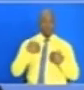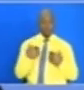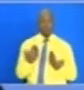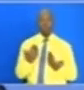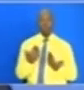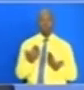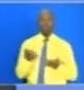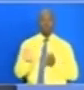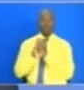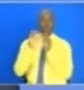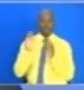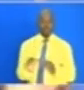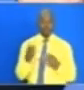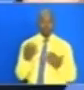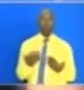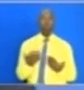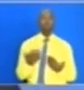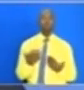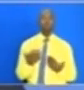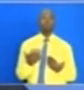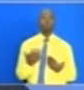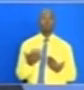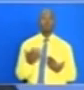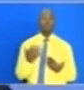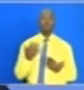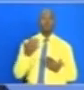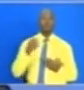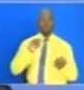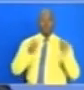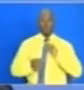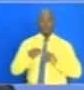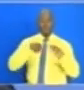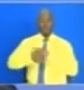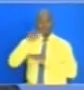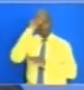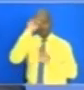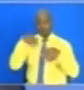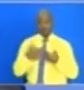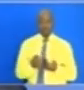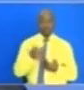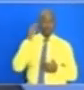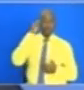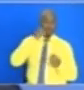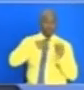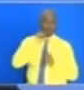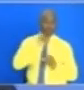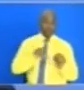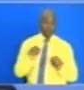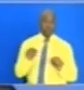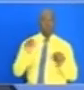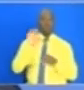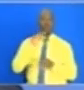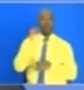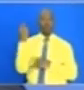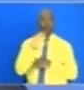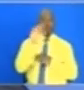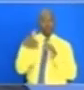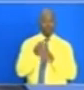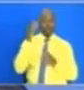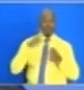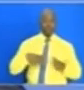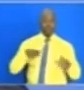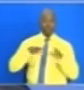way. If we have to turn some government offices, I don't know, I have not thought about it. Every Kenyan must go to school,